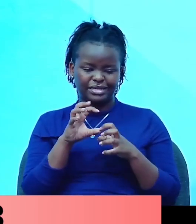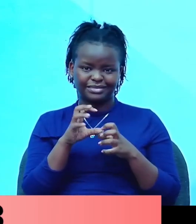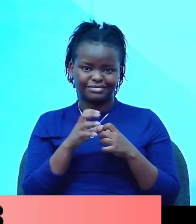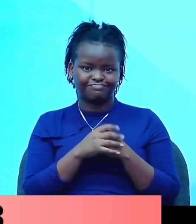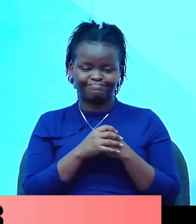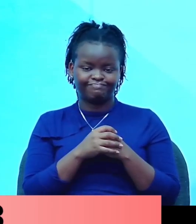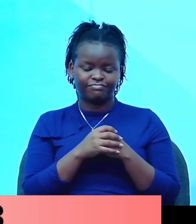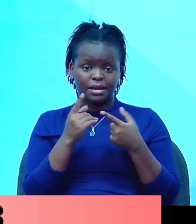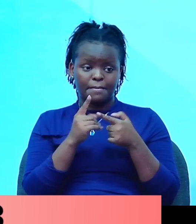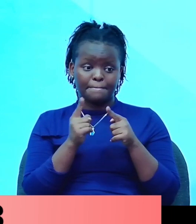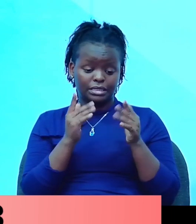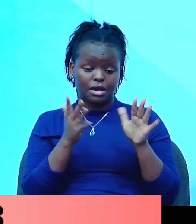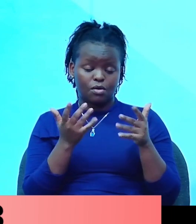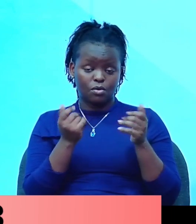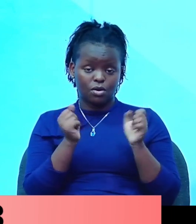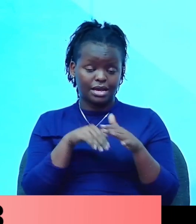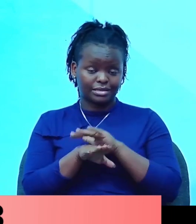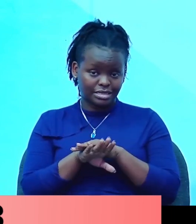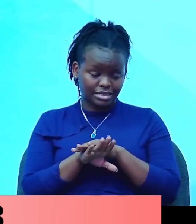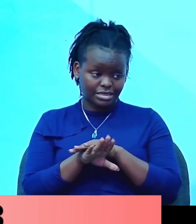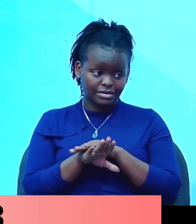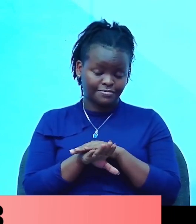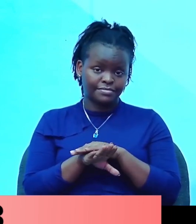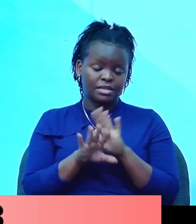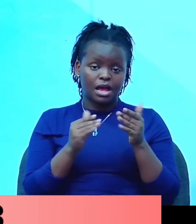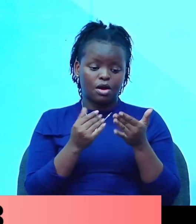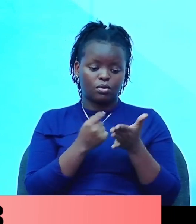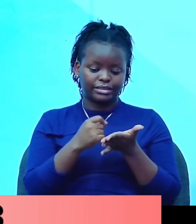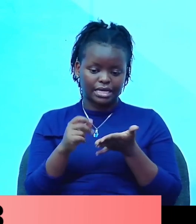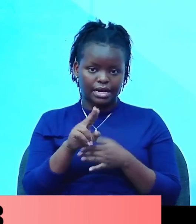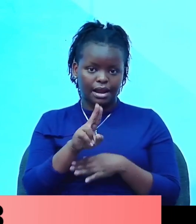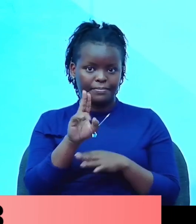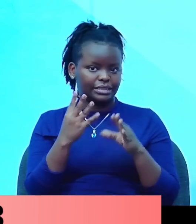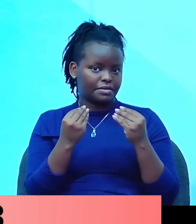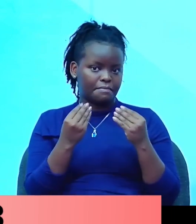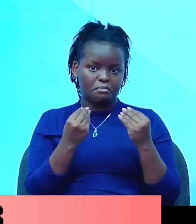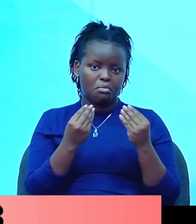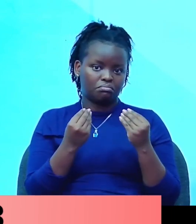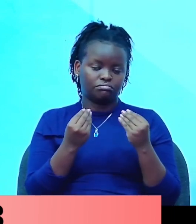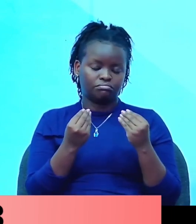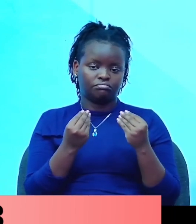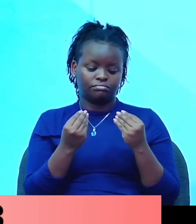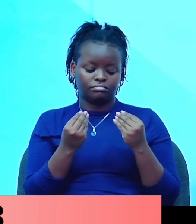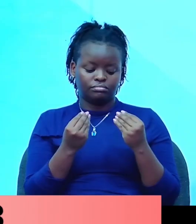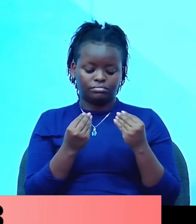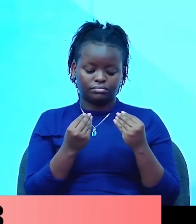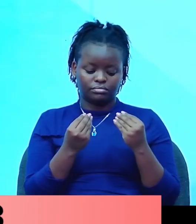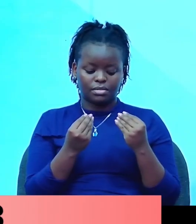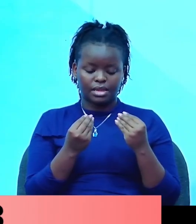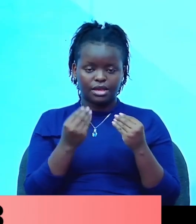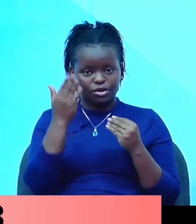you can access them, how you can sign up is simple, and how you can, at least, somewhere every